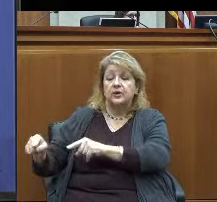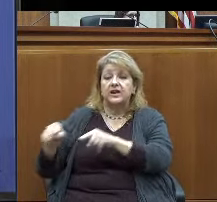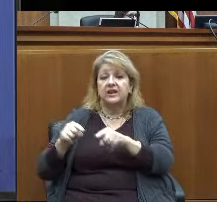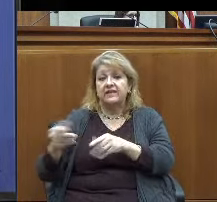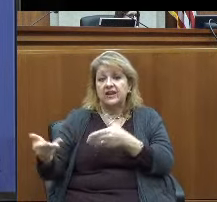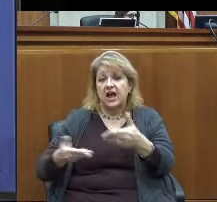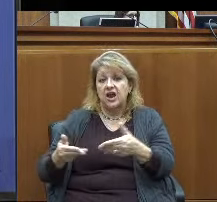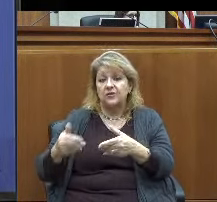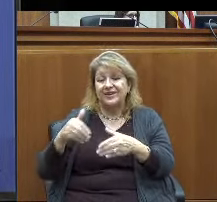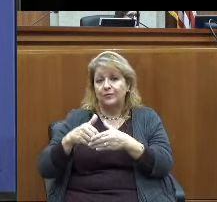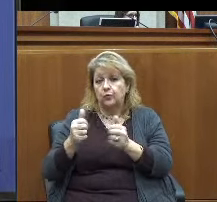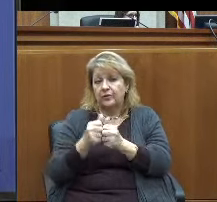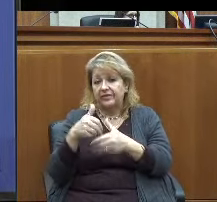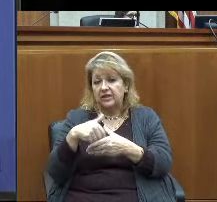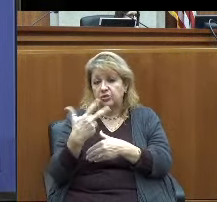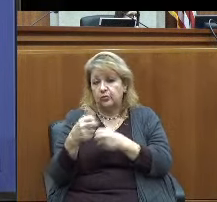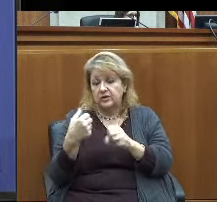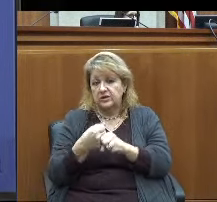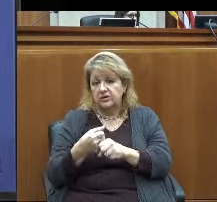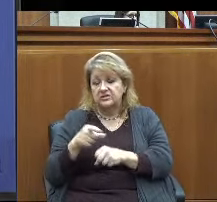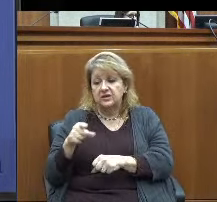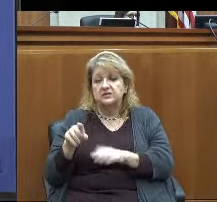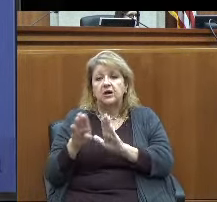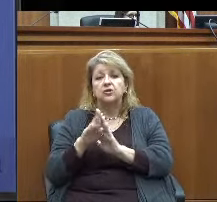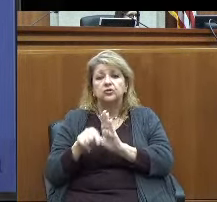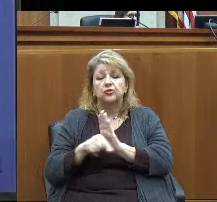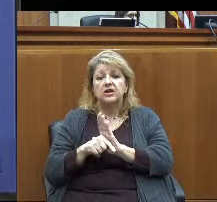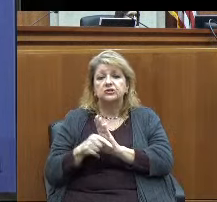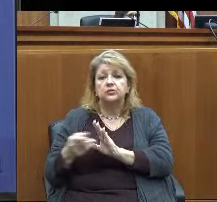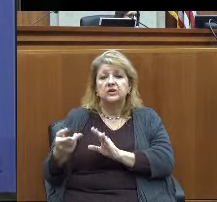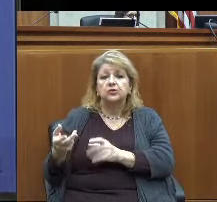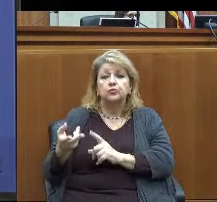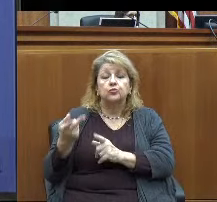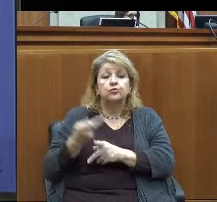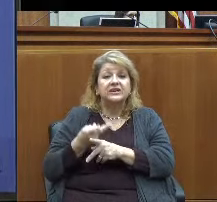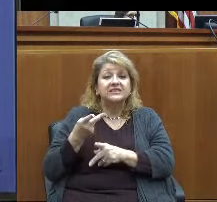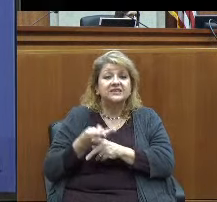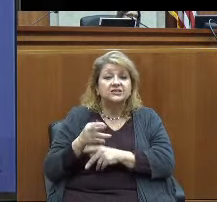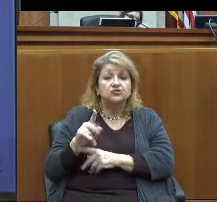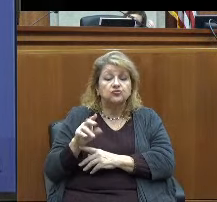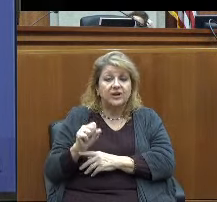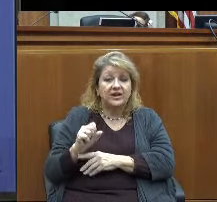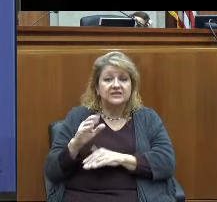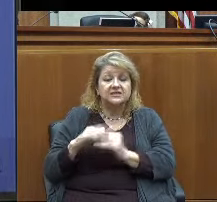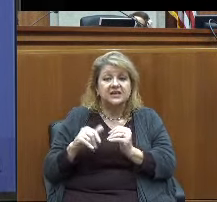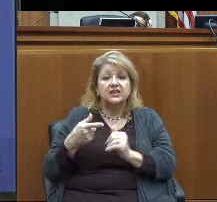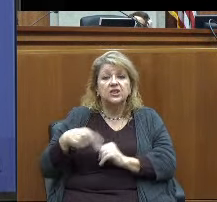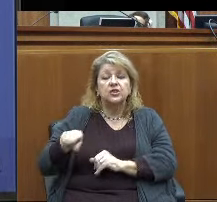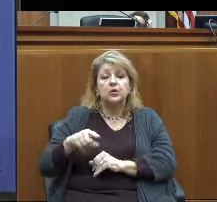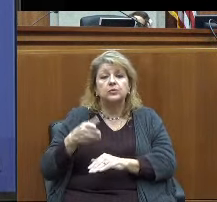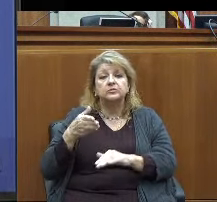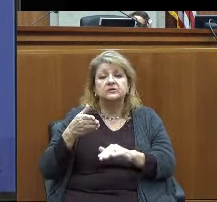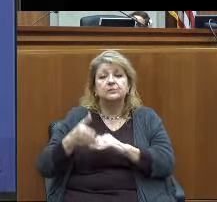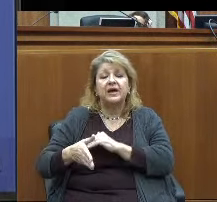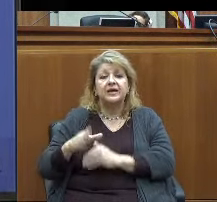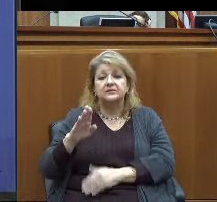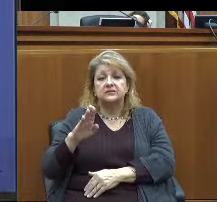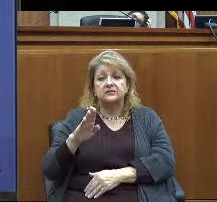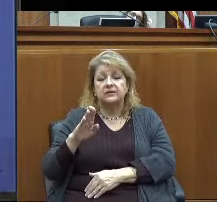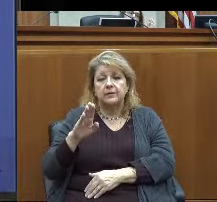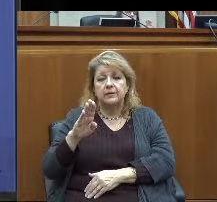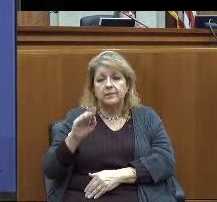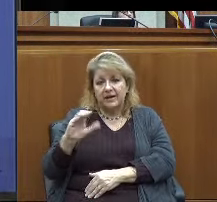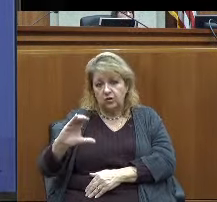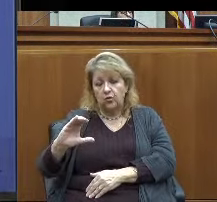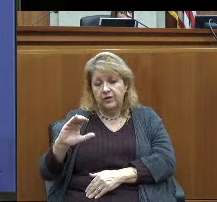period. This data shows that undergraduate retention rates are higher over a 3-year period than our post-baccalaureate retention rates.